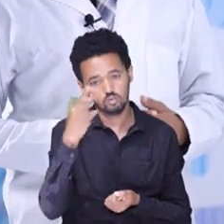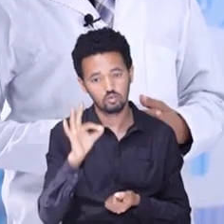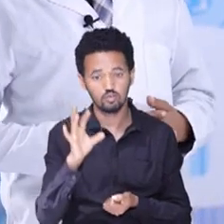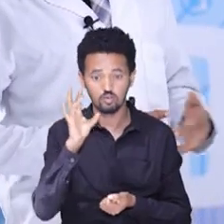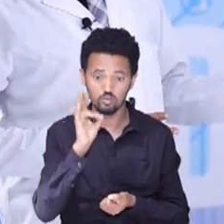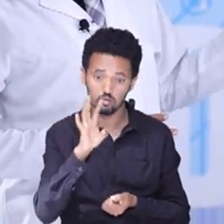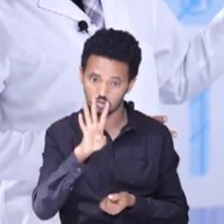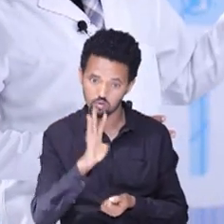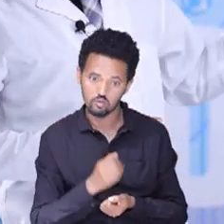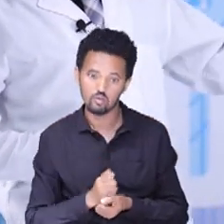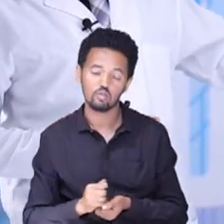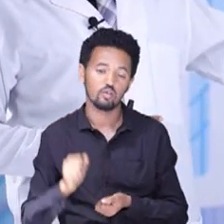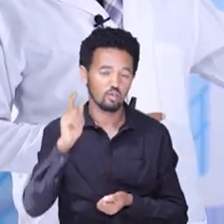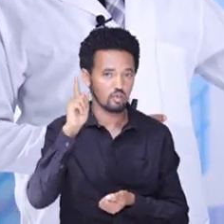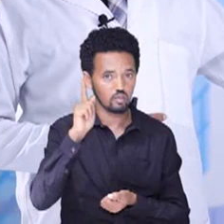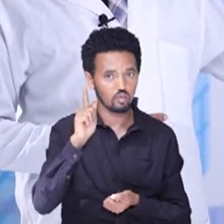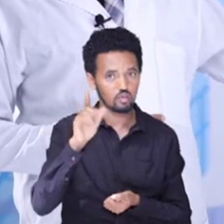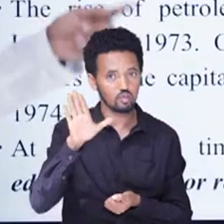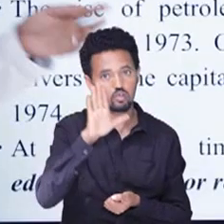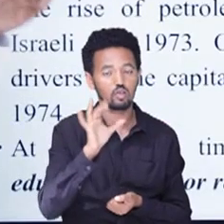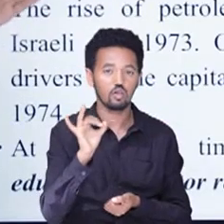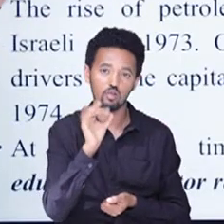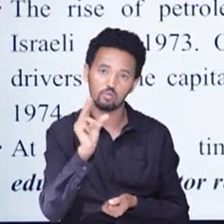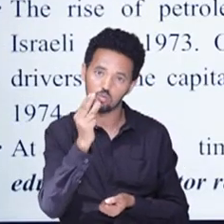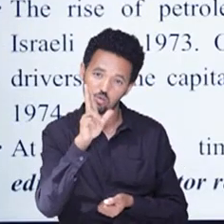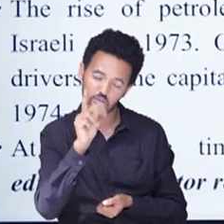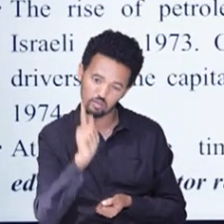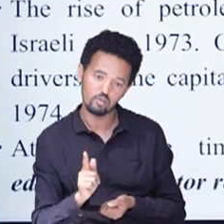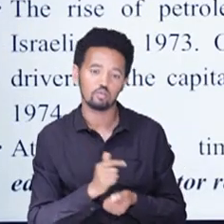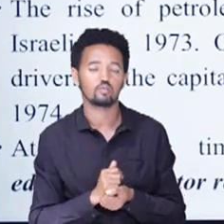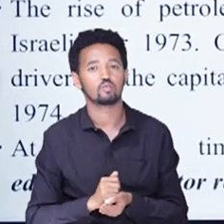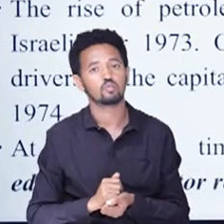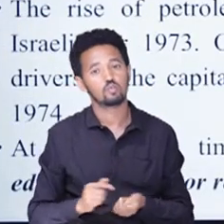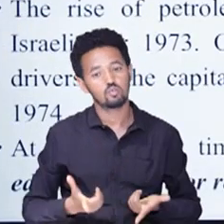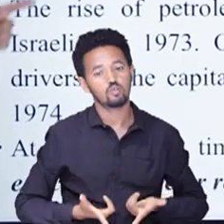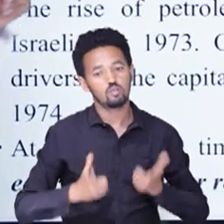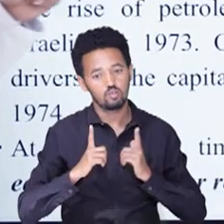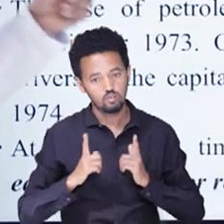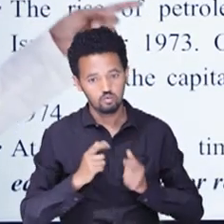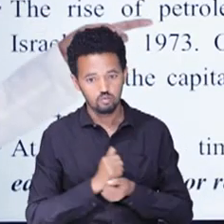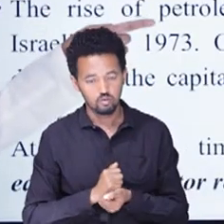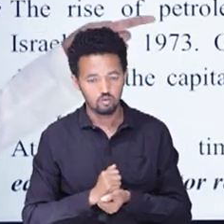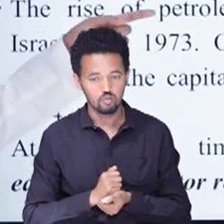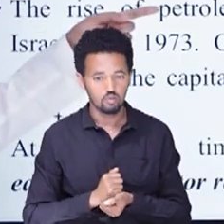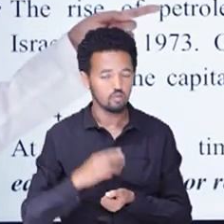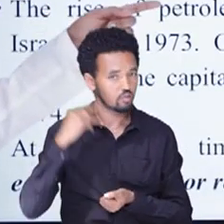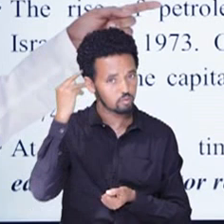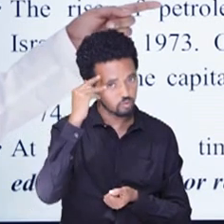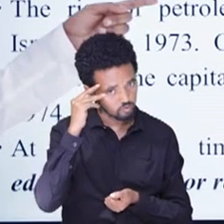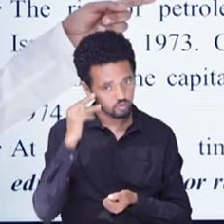soldiers stationed at the town of Nagalle Borana pushing against the bad condition of their life. The rise of petroleum price because